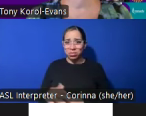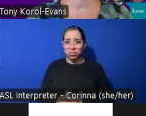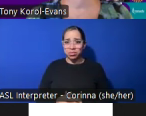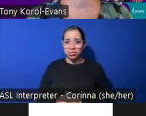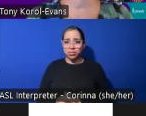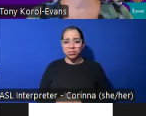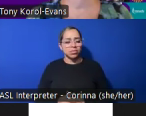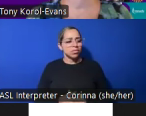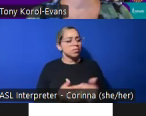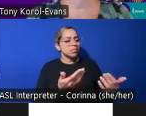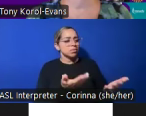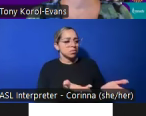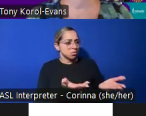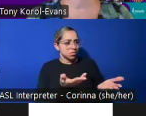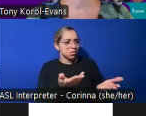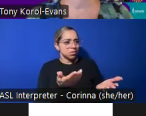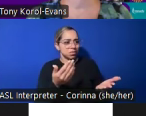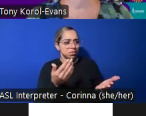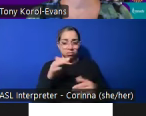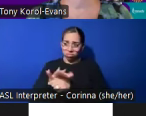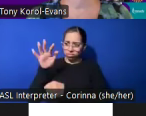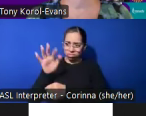Well, what does that look like, going out of his mind?